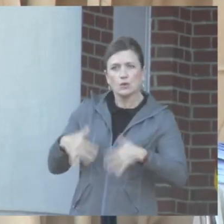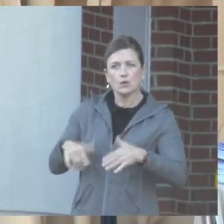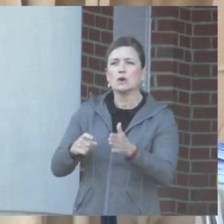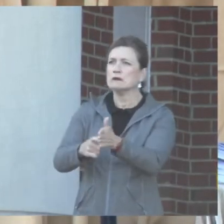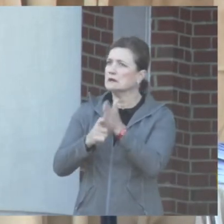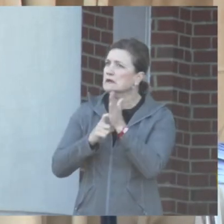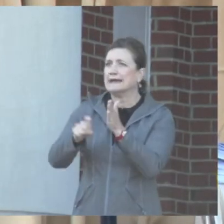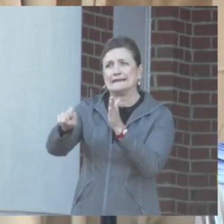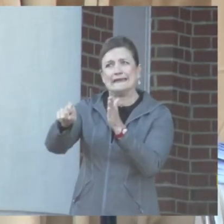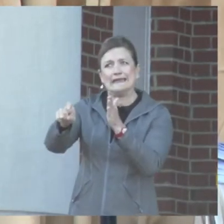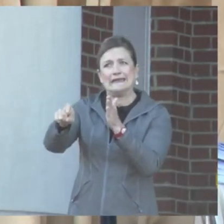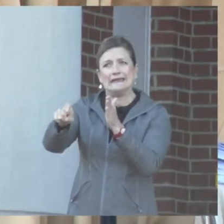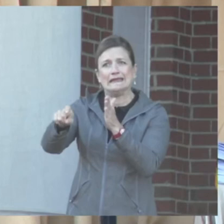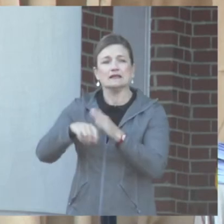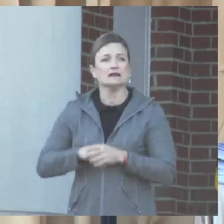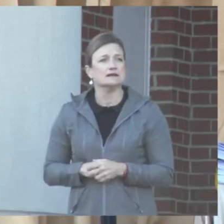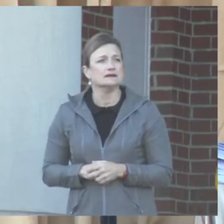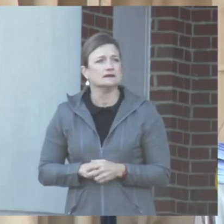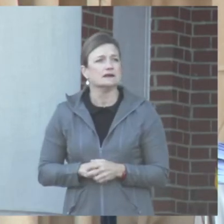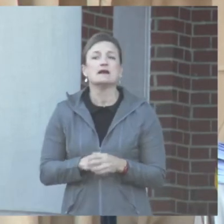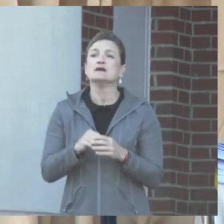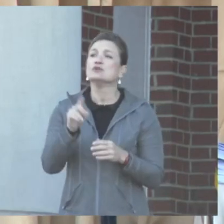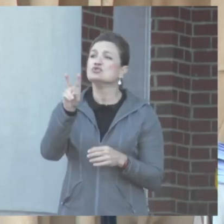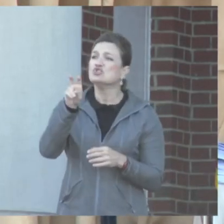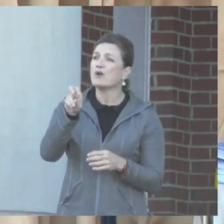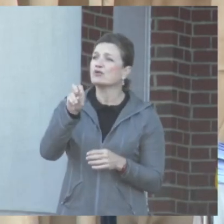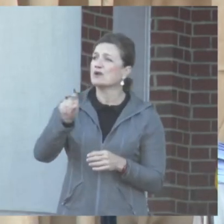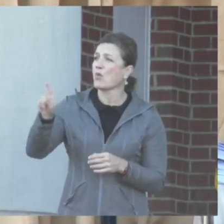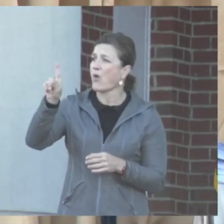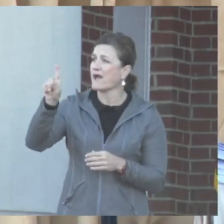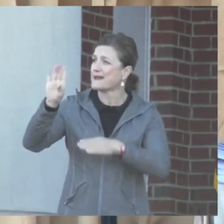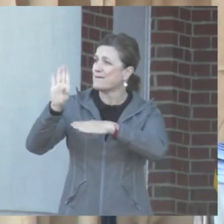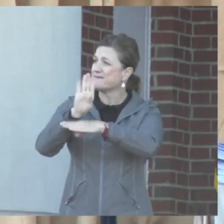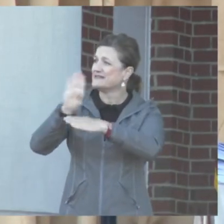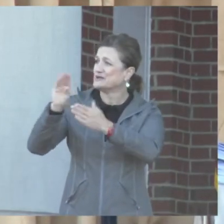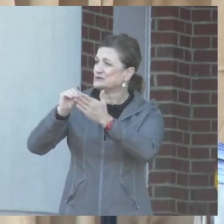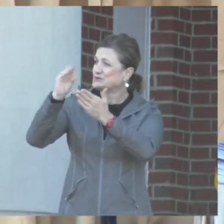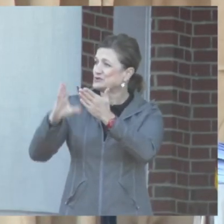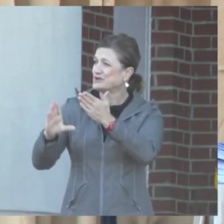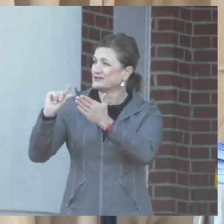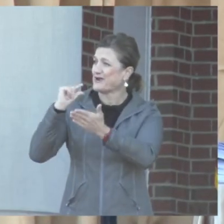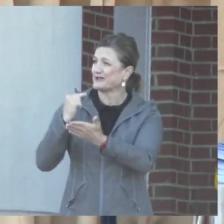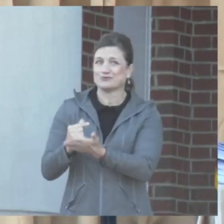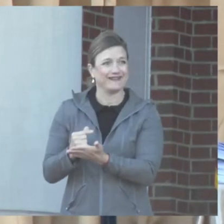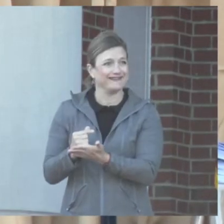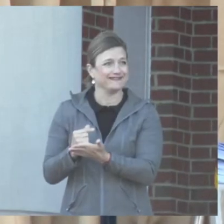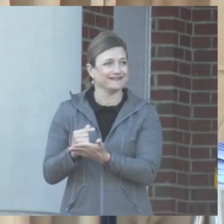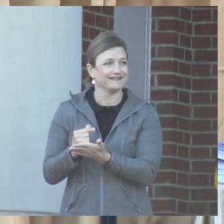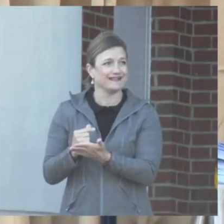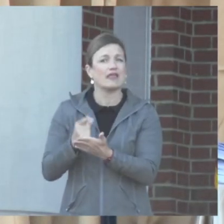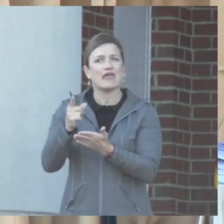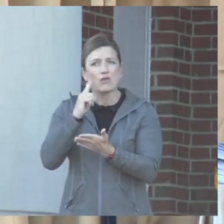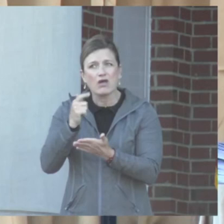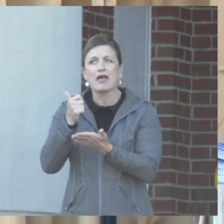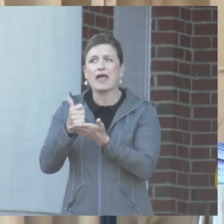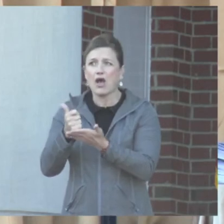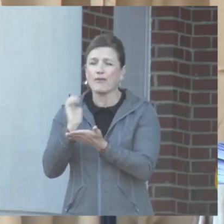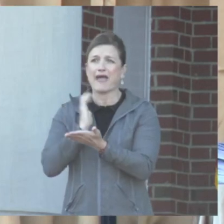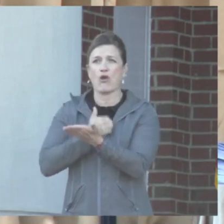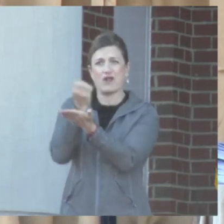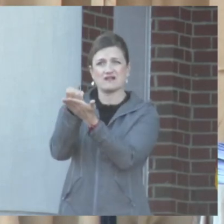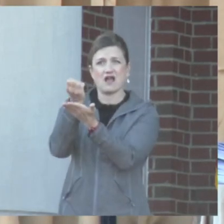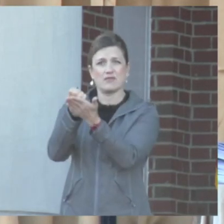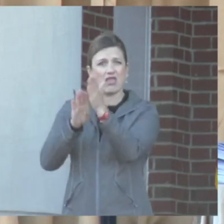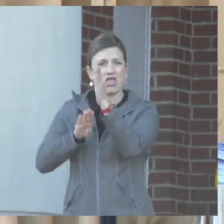great need. Among you, 201 business students who will strengthen our local economy.